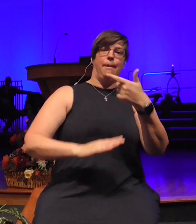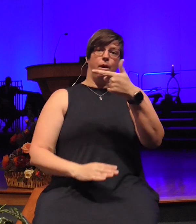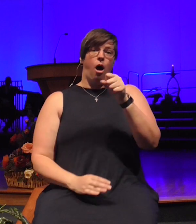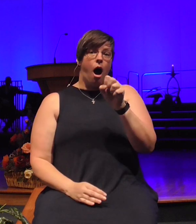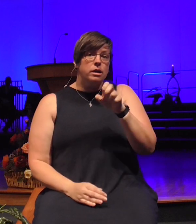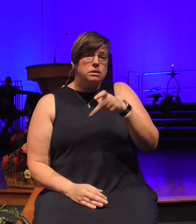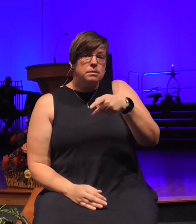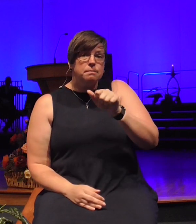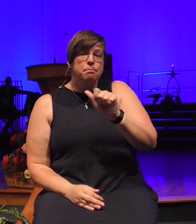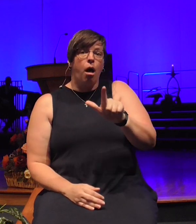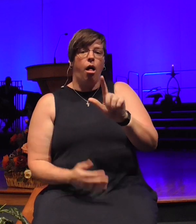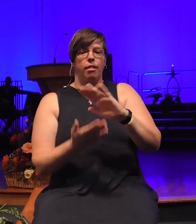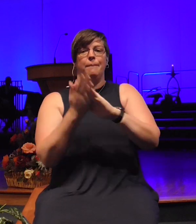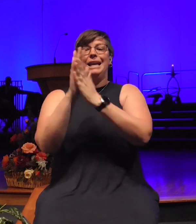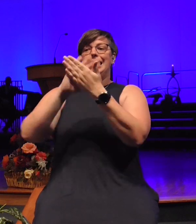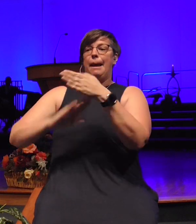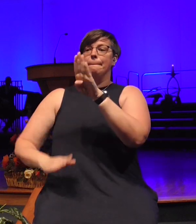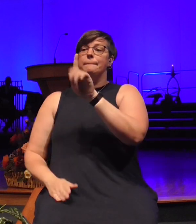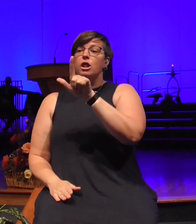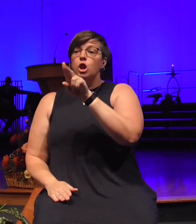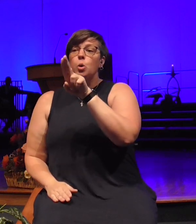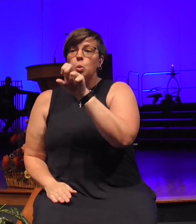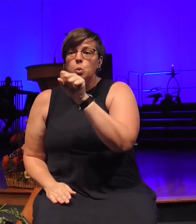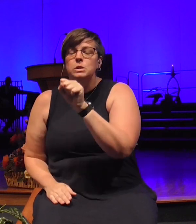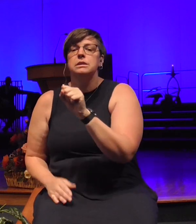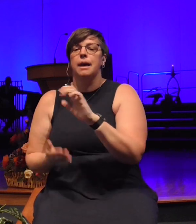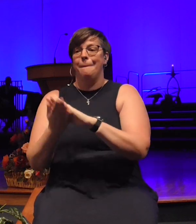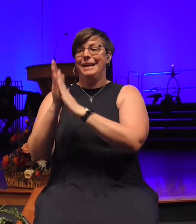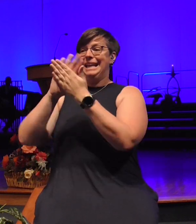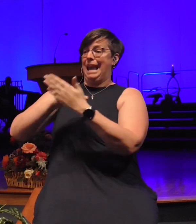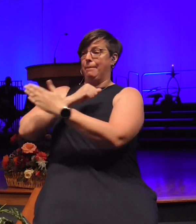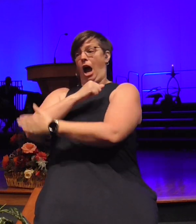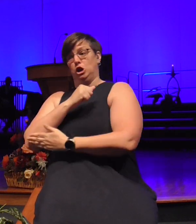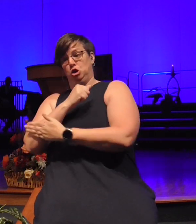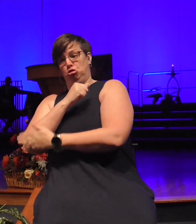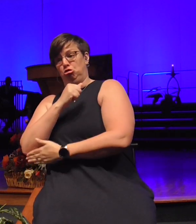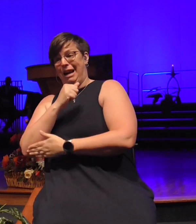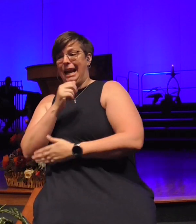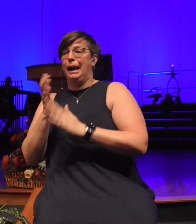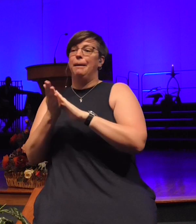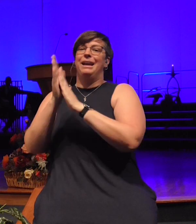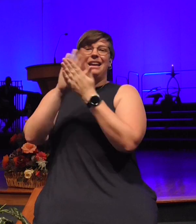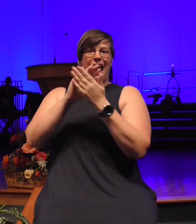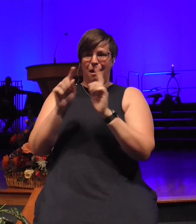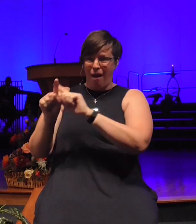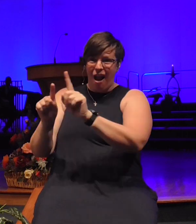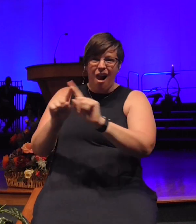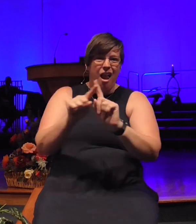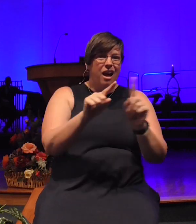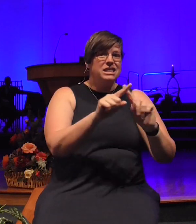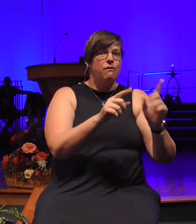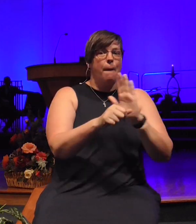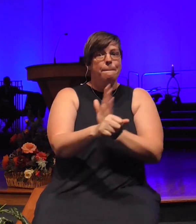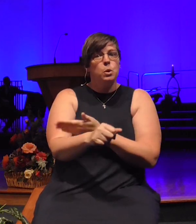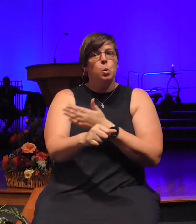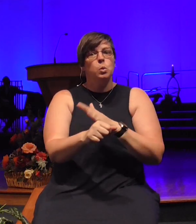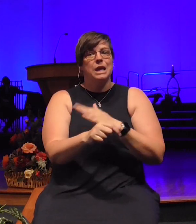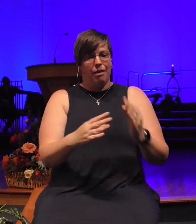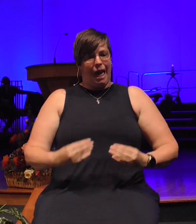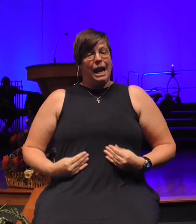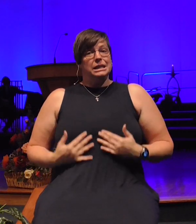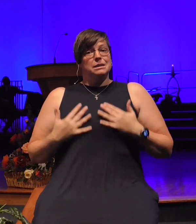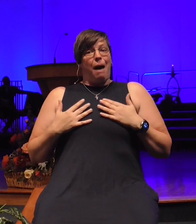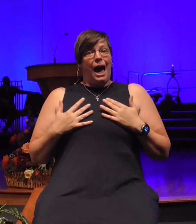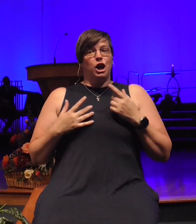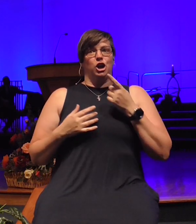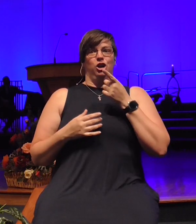blues music. Poor white folk would get involved and it would become country music. It would become rhythm and blues music. And it was this music that inspired